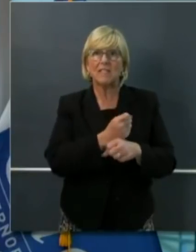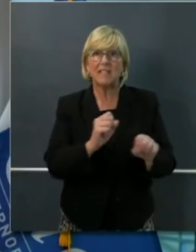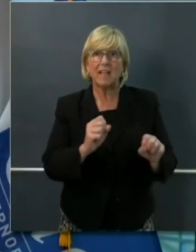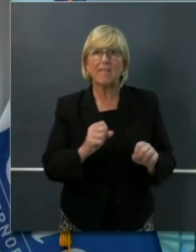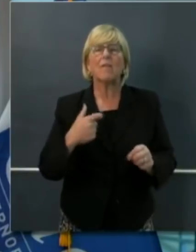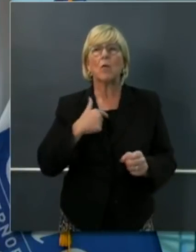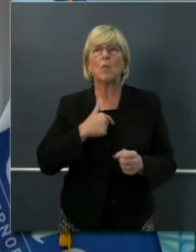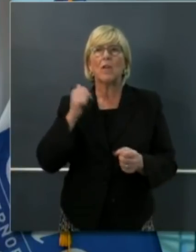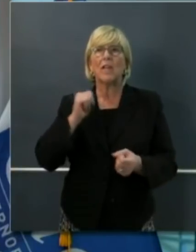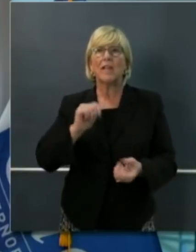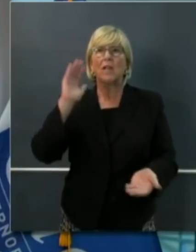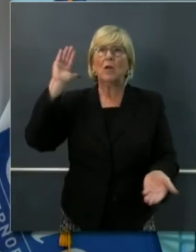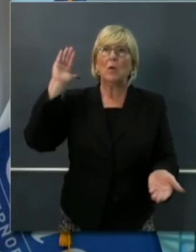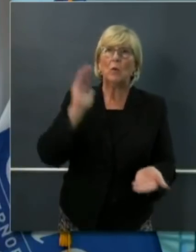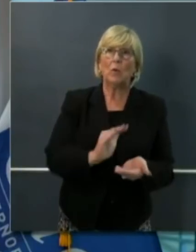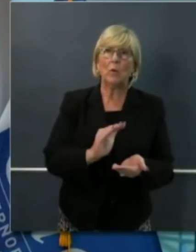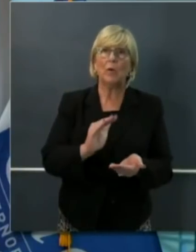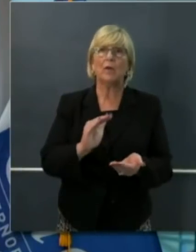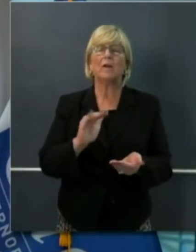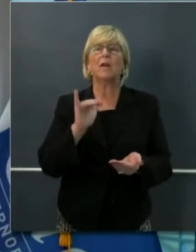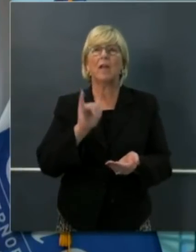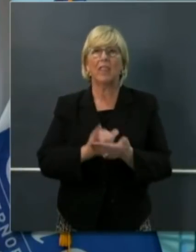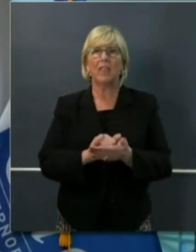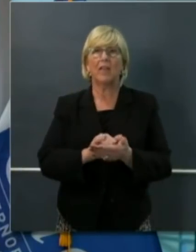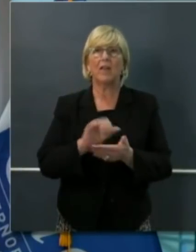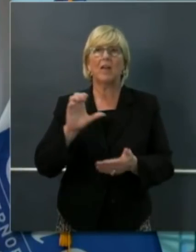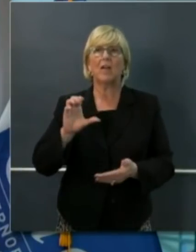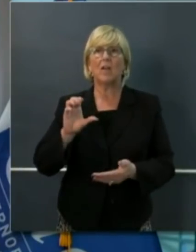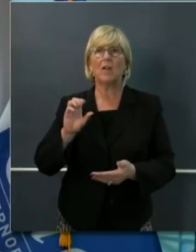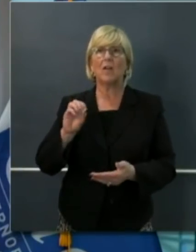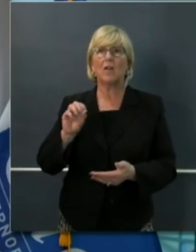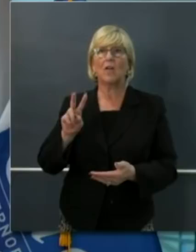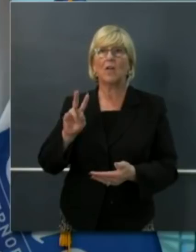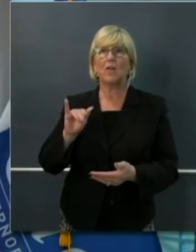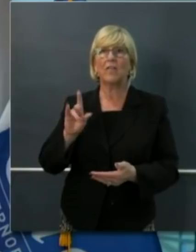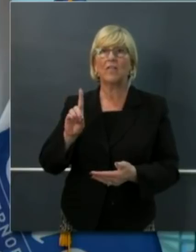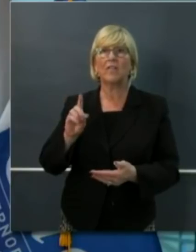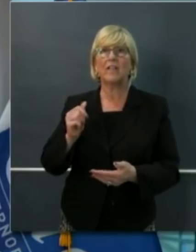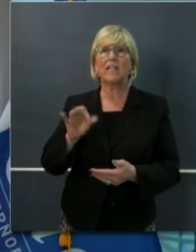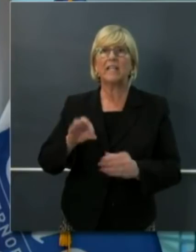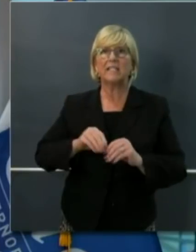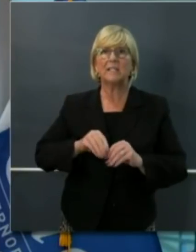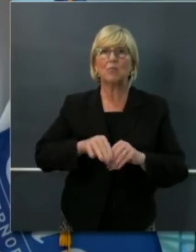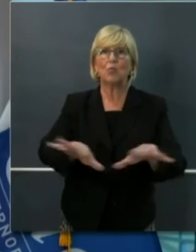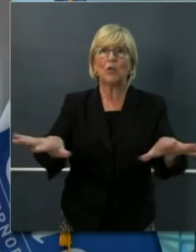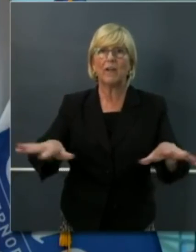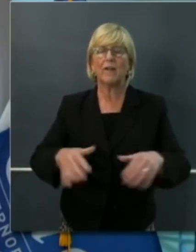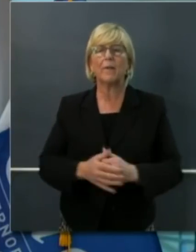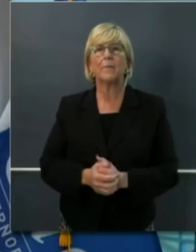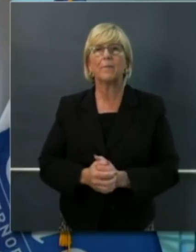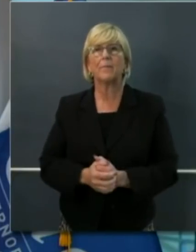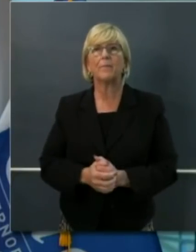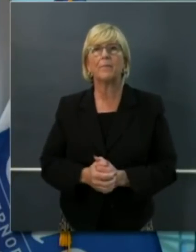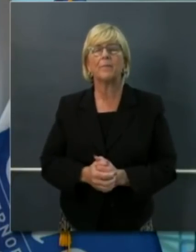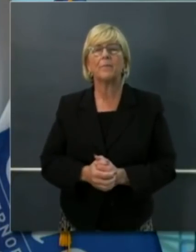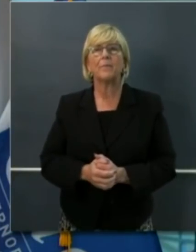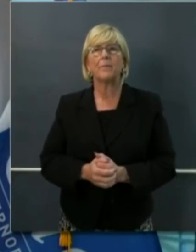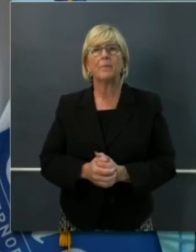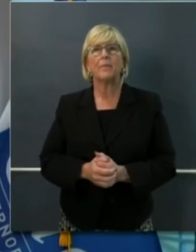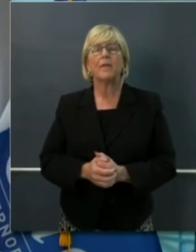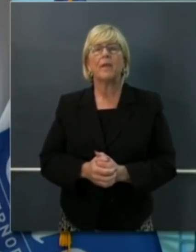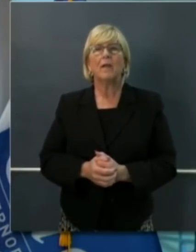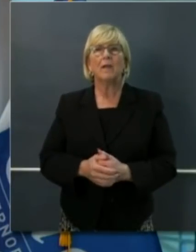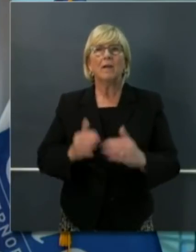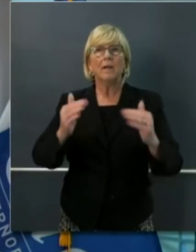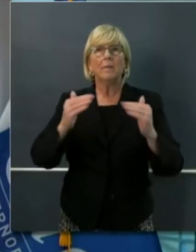suppress COVID-19 and allow us to continue to modify that stay-at-home order. The last thing I'll talk about is deploying our